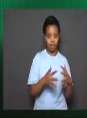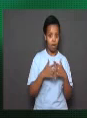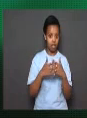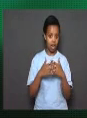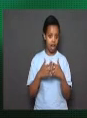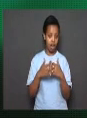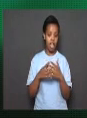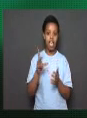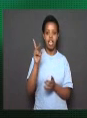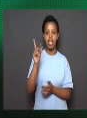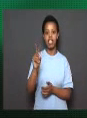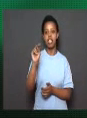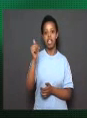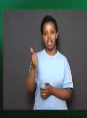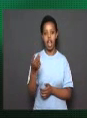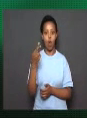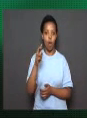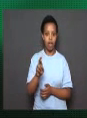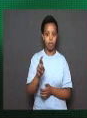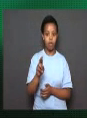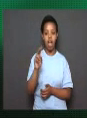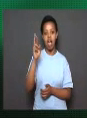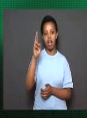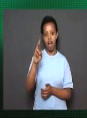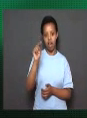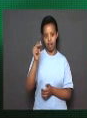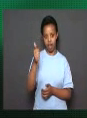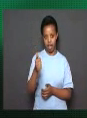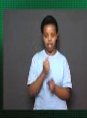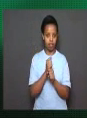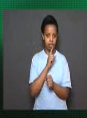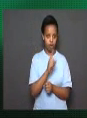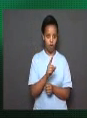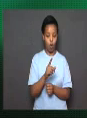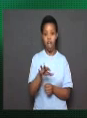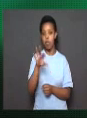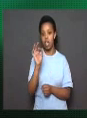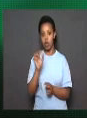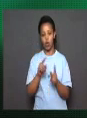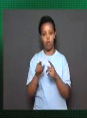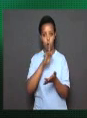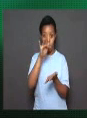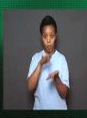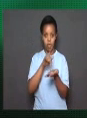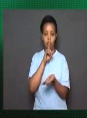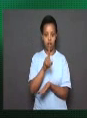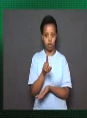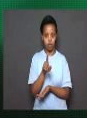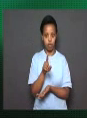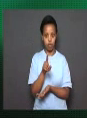from DNA or RNA is located in the center. It